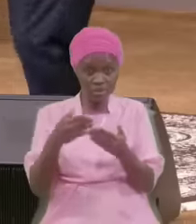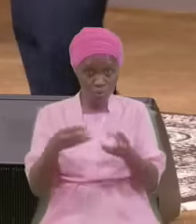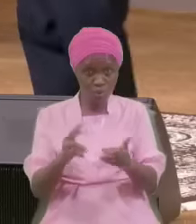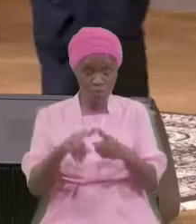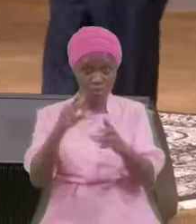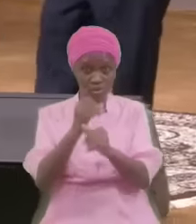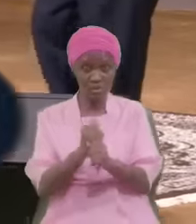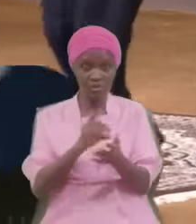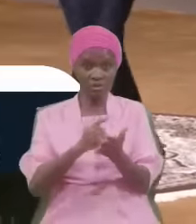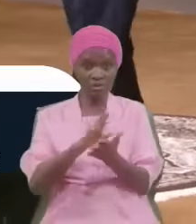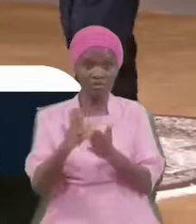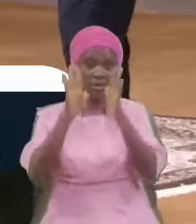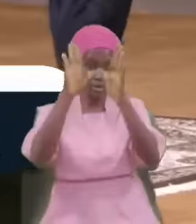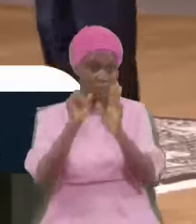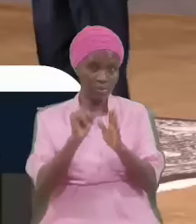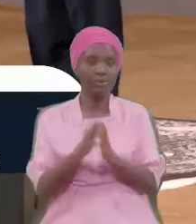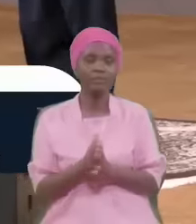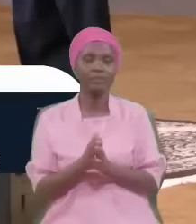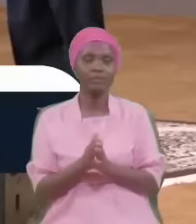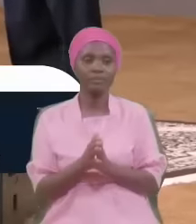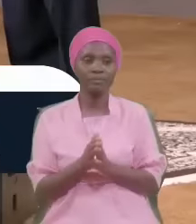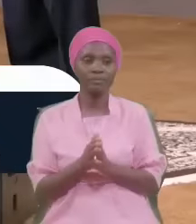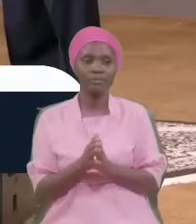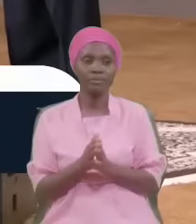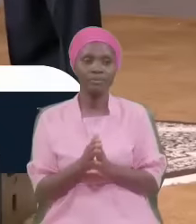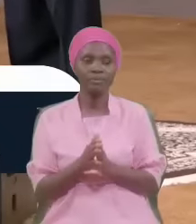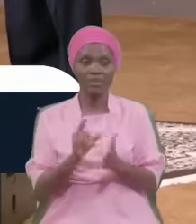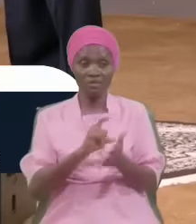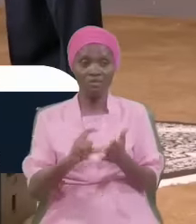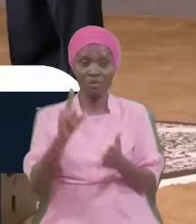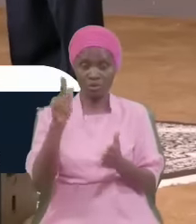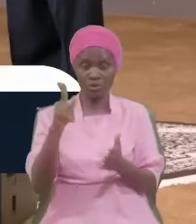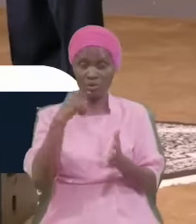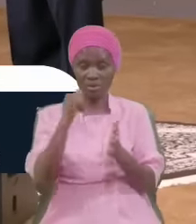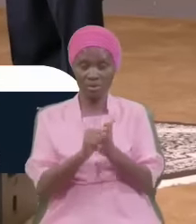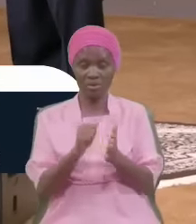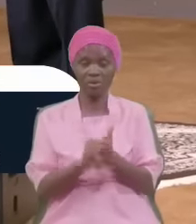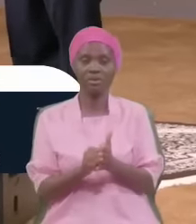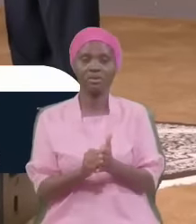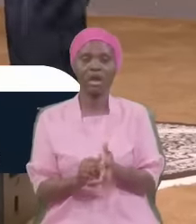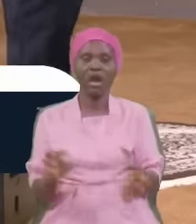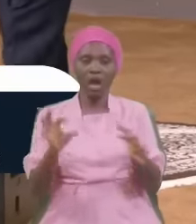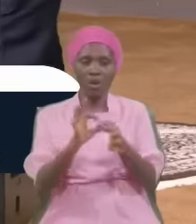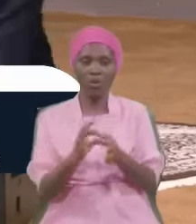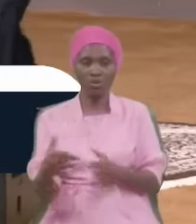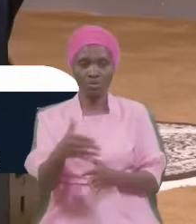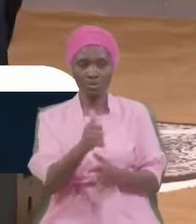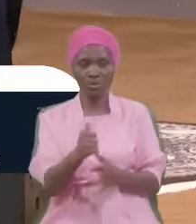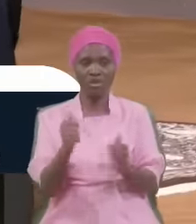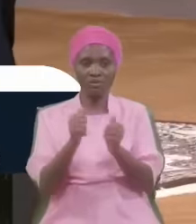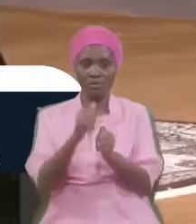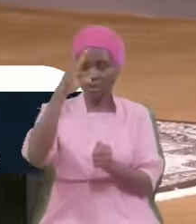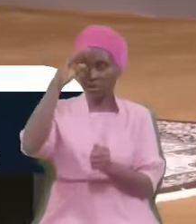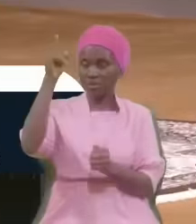chapter 22 verse 21, acquaint now thyself with him and be